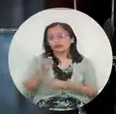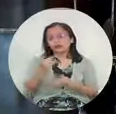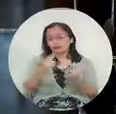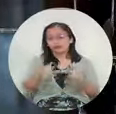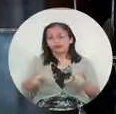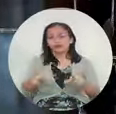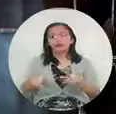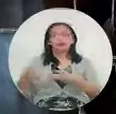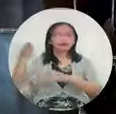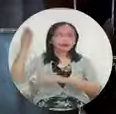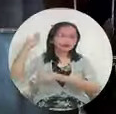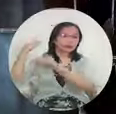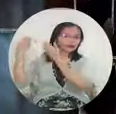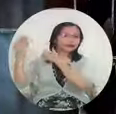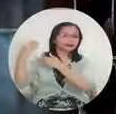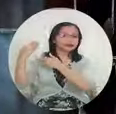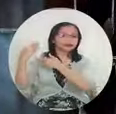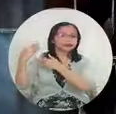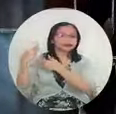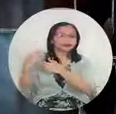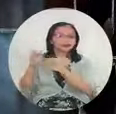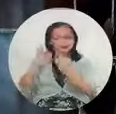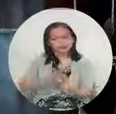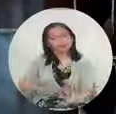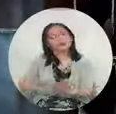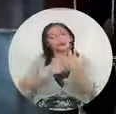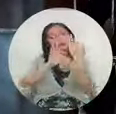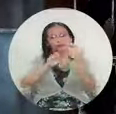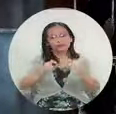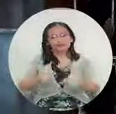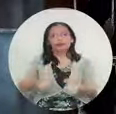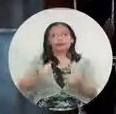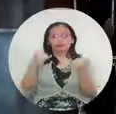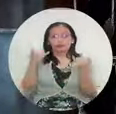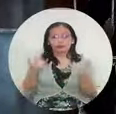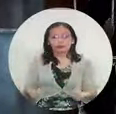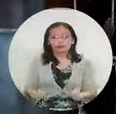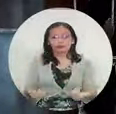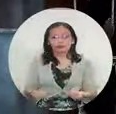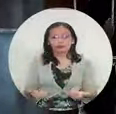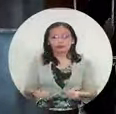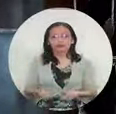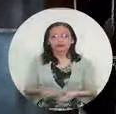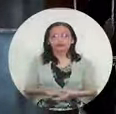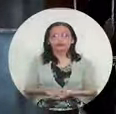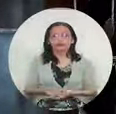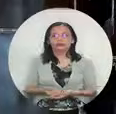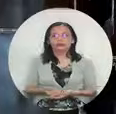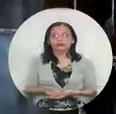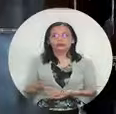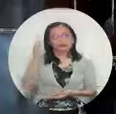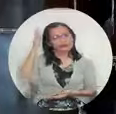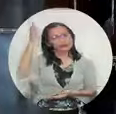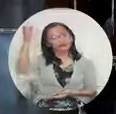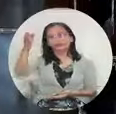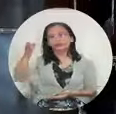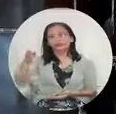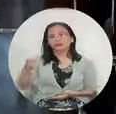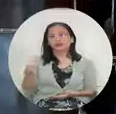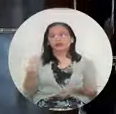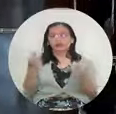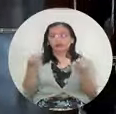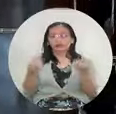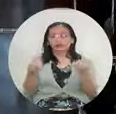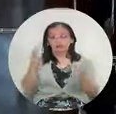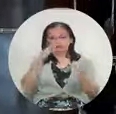it will paralyze your present and bankrupt your future. which means that there is nothing else you can expect